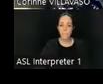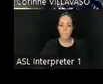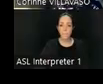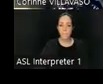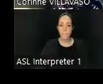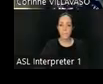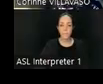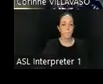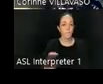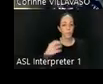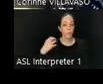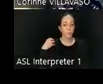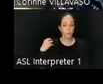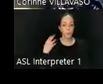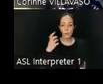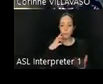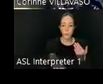Do you have anything that you would like to add?